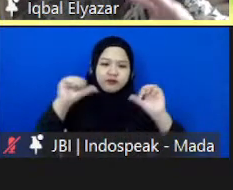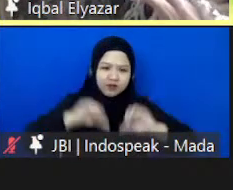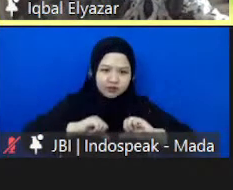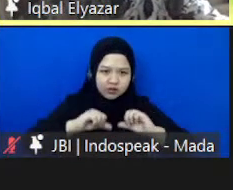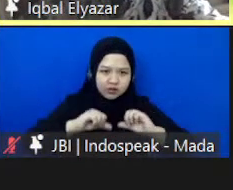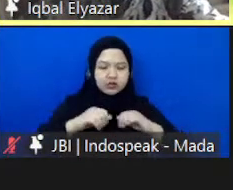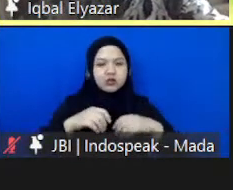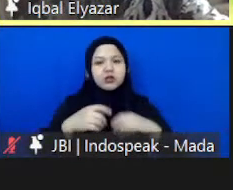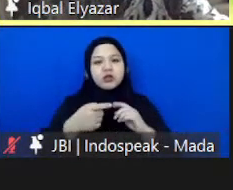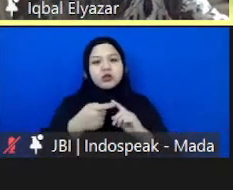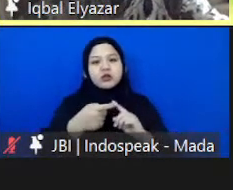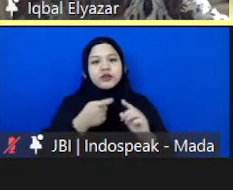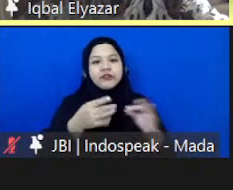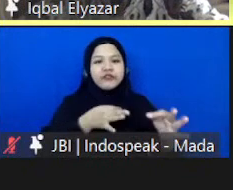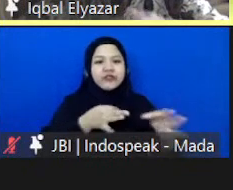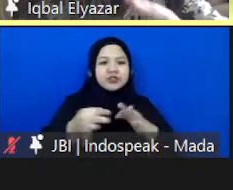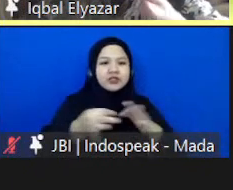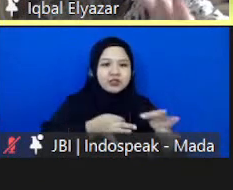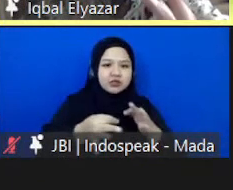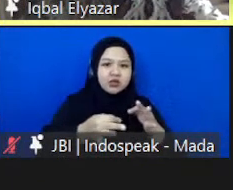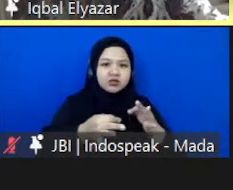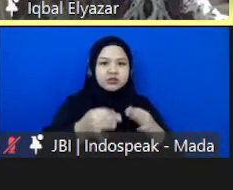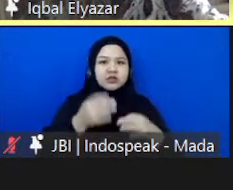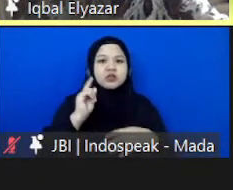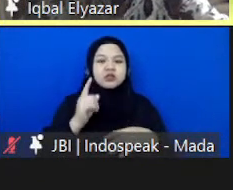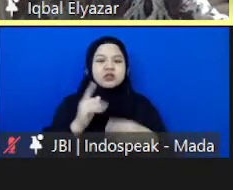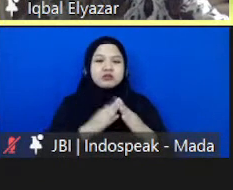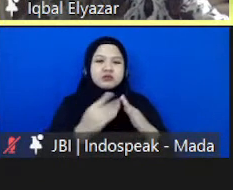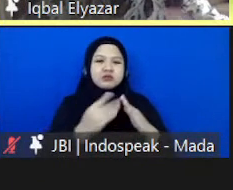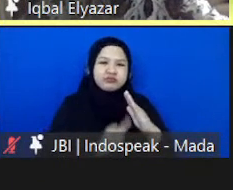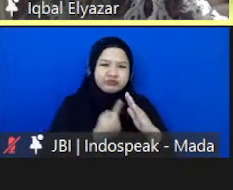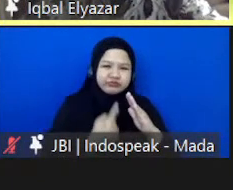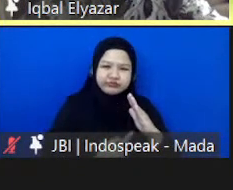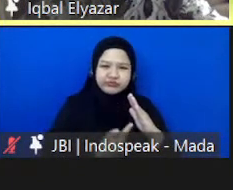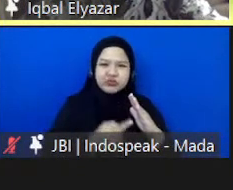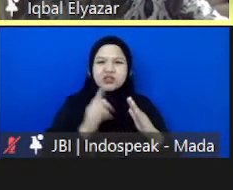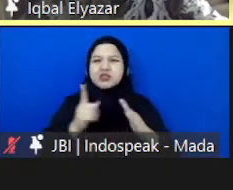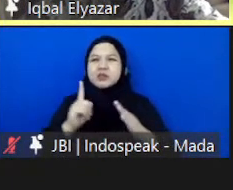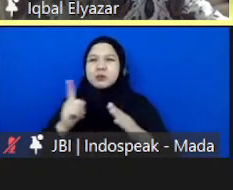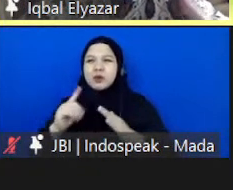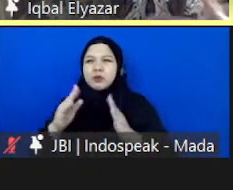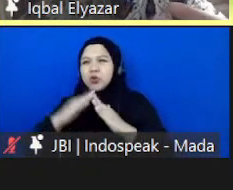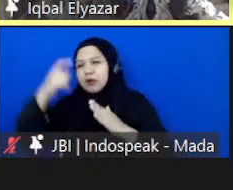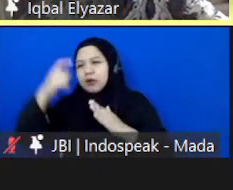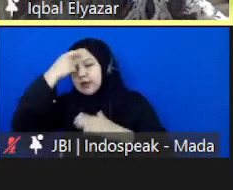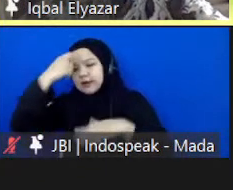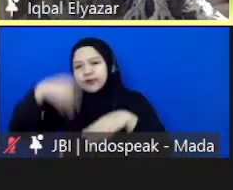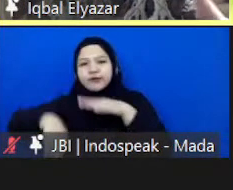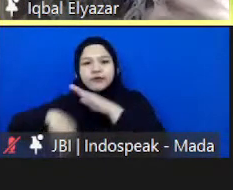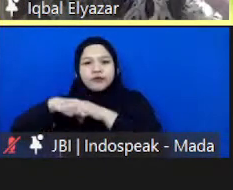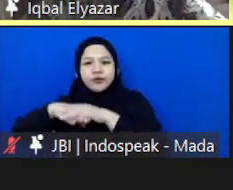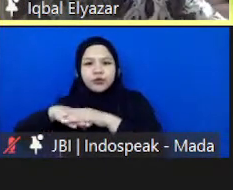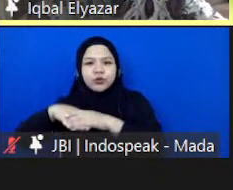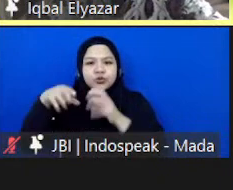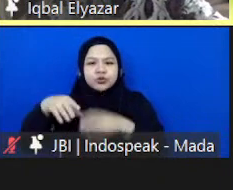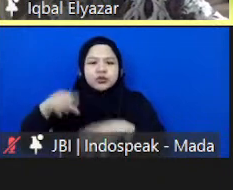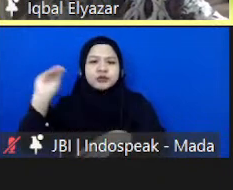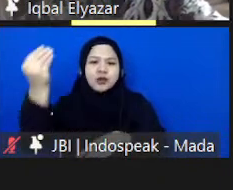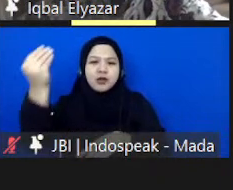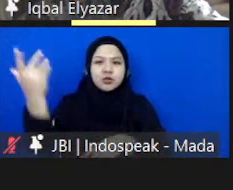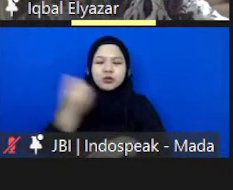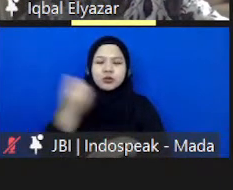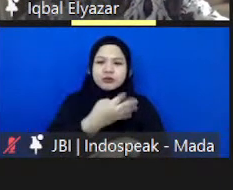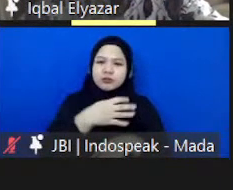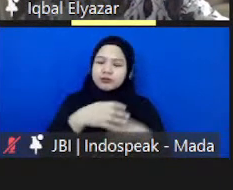or self-facility because at the time there is overcapacity of hospital usage in Jakarta and in several areas in Java and